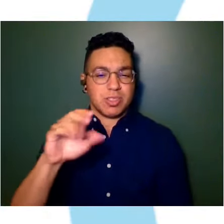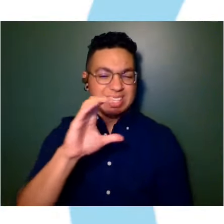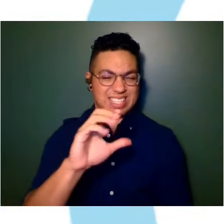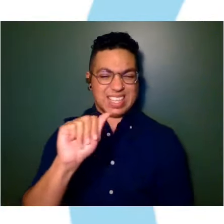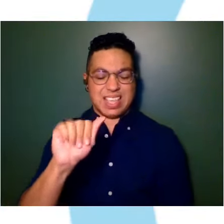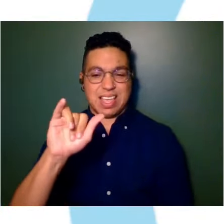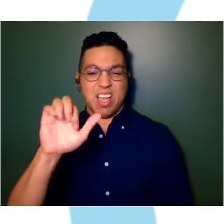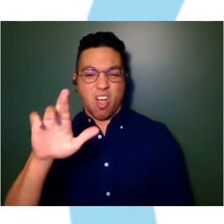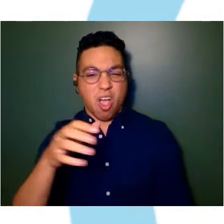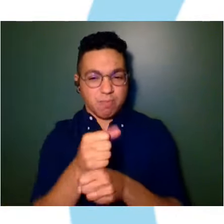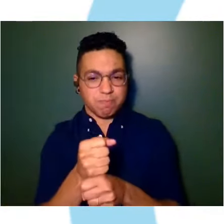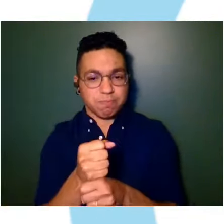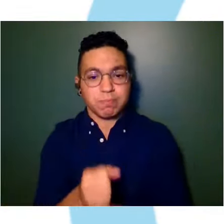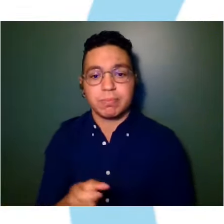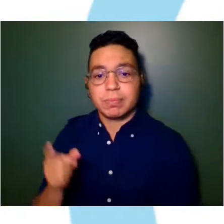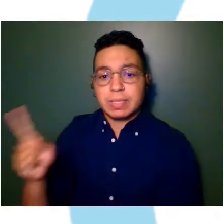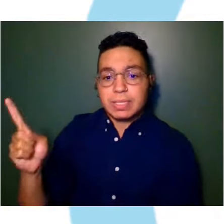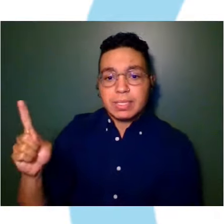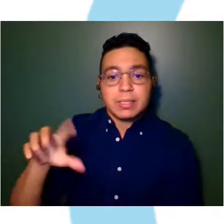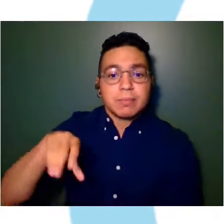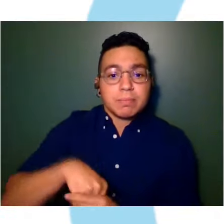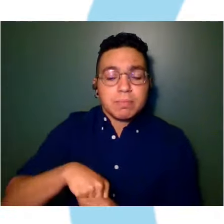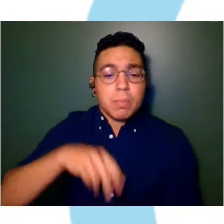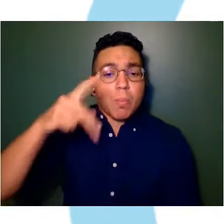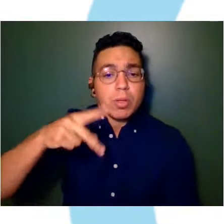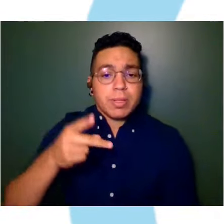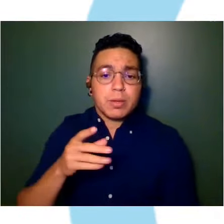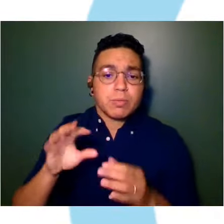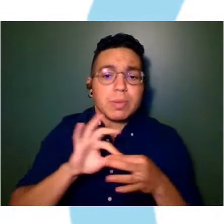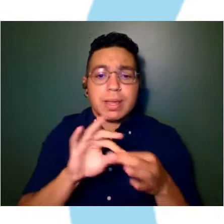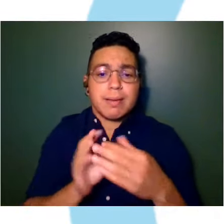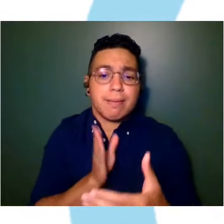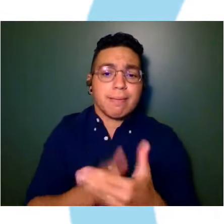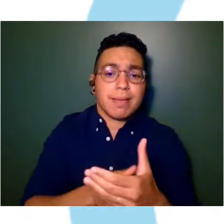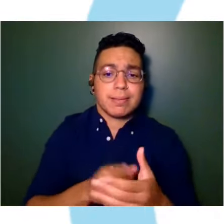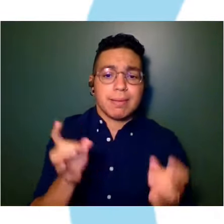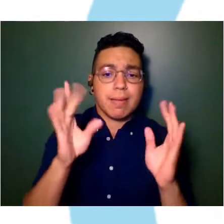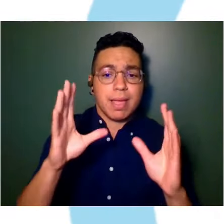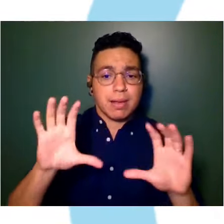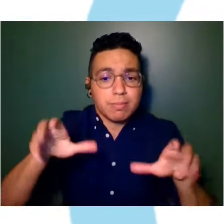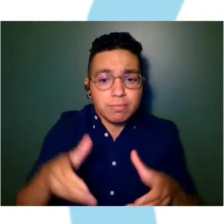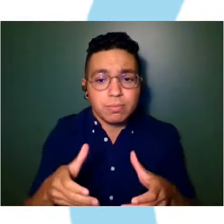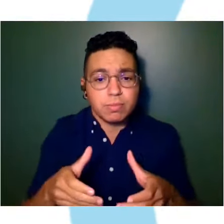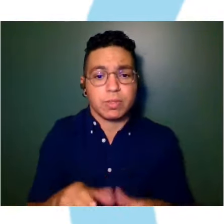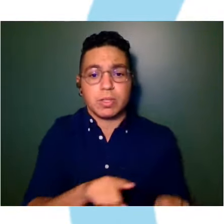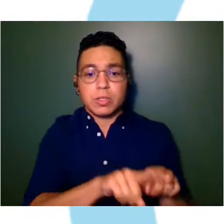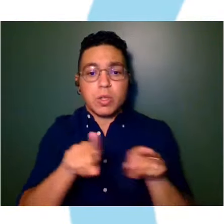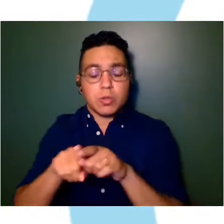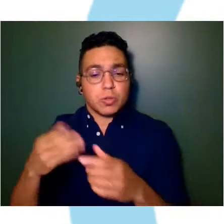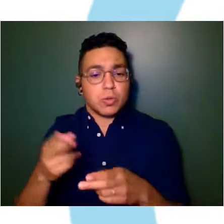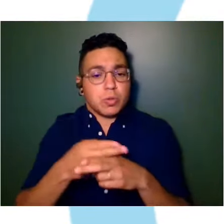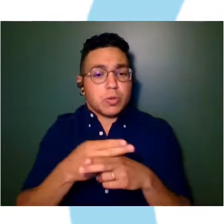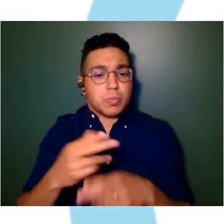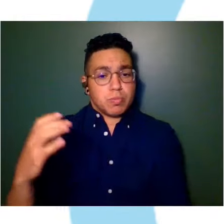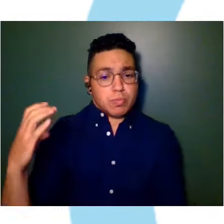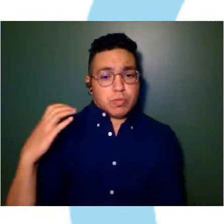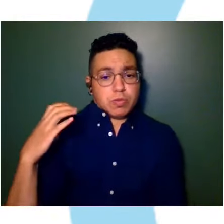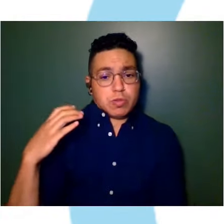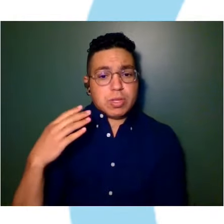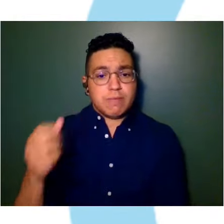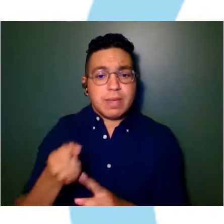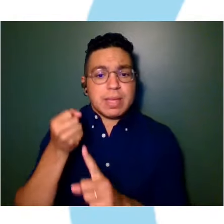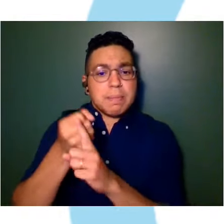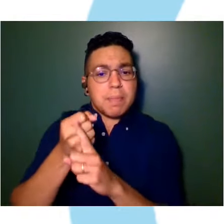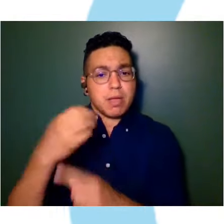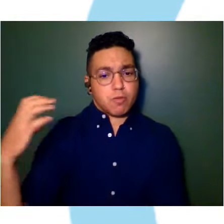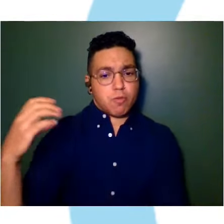Brown Hope. He works to empower Black, Brown, and Indigenous communities in the state of Oregon, from civil